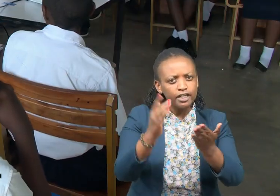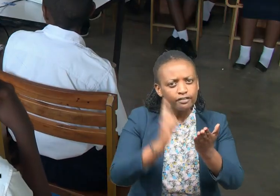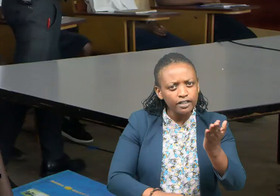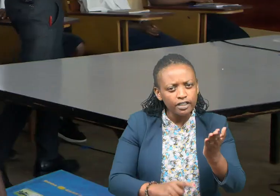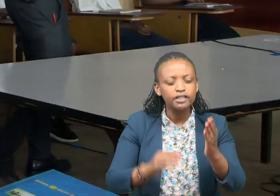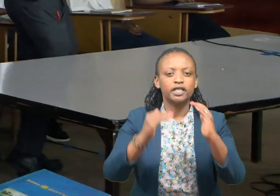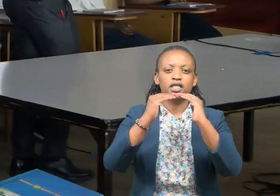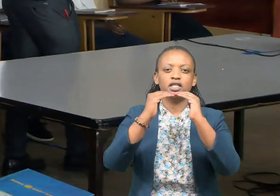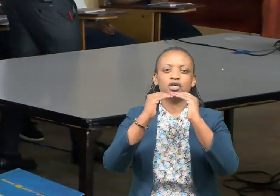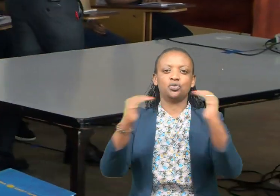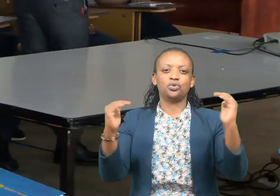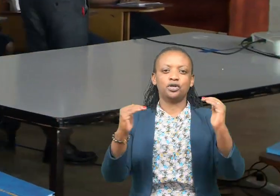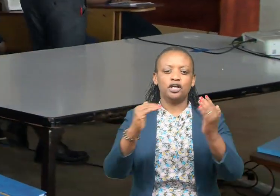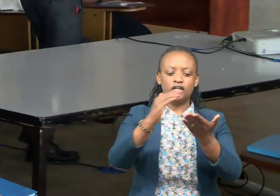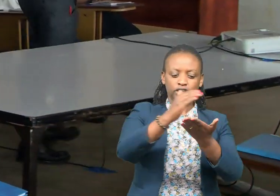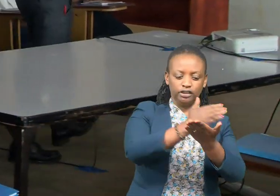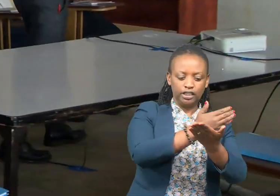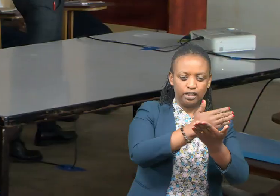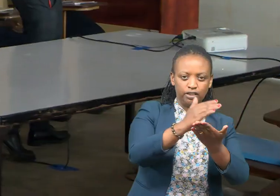Sharing equally. Sharing?